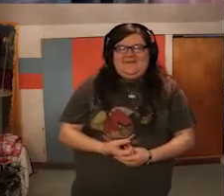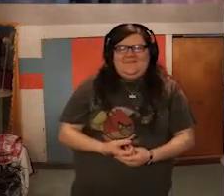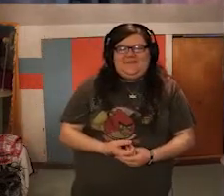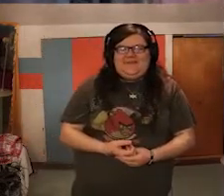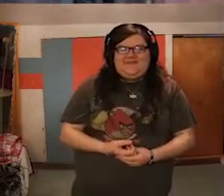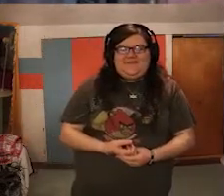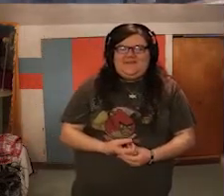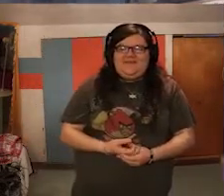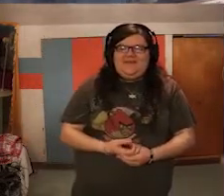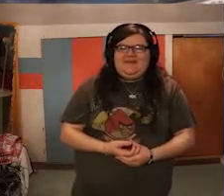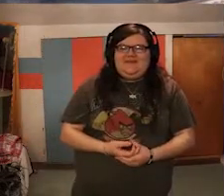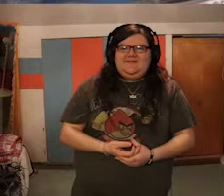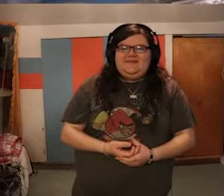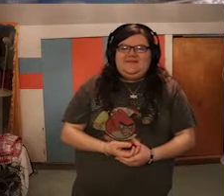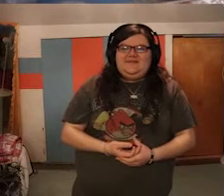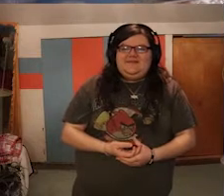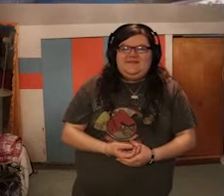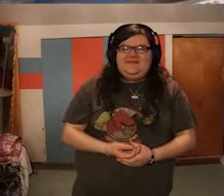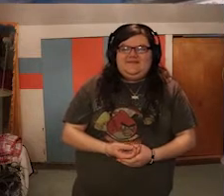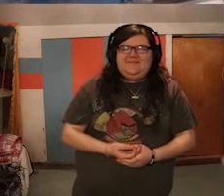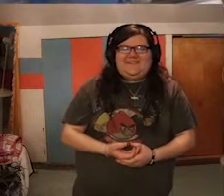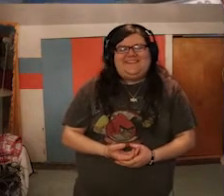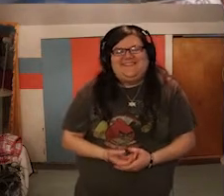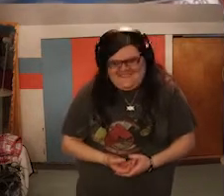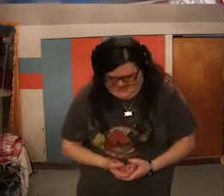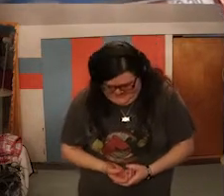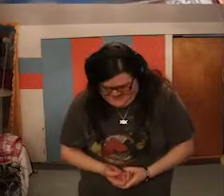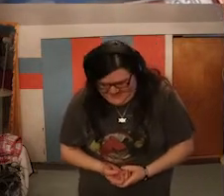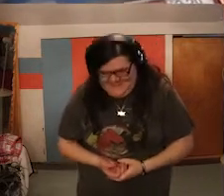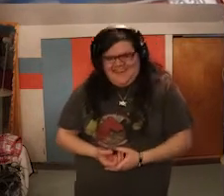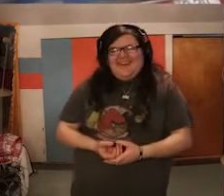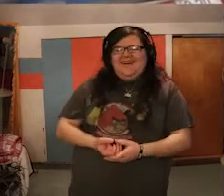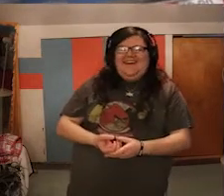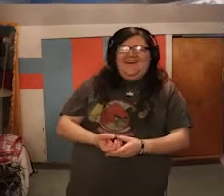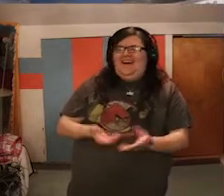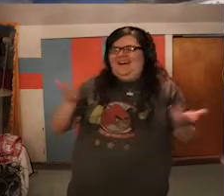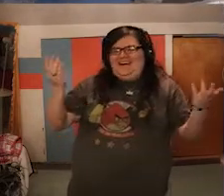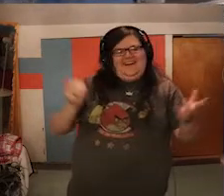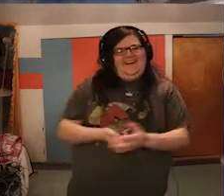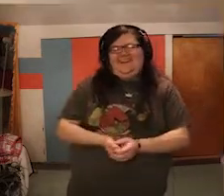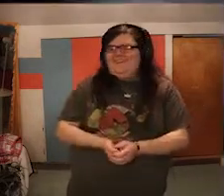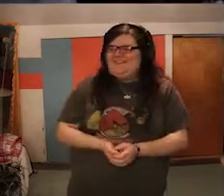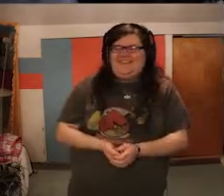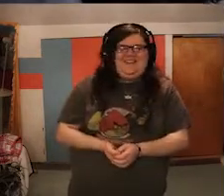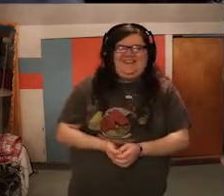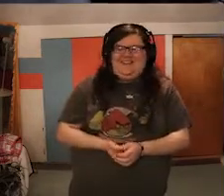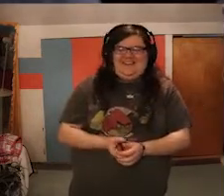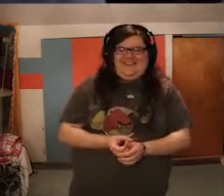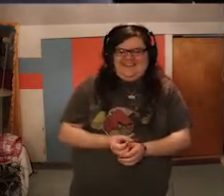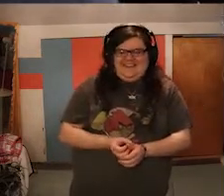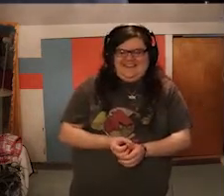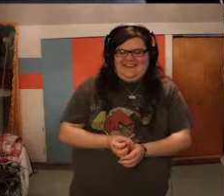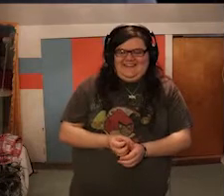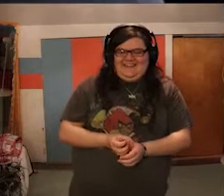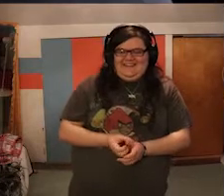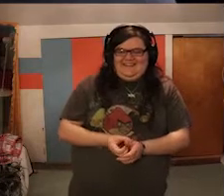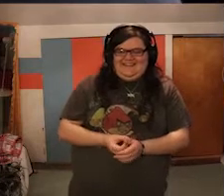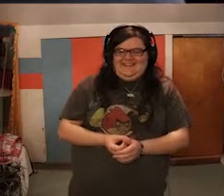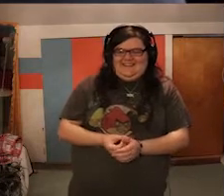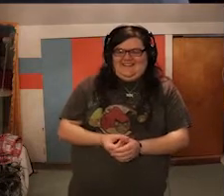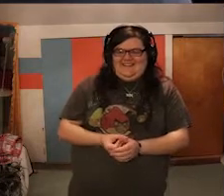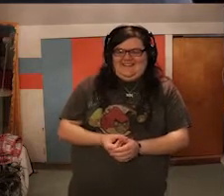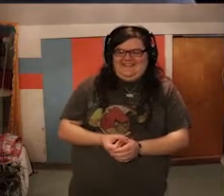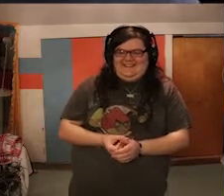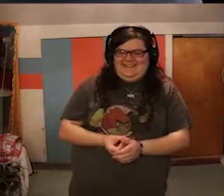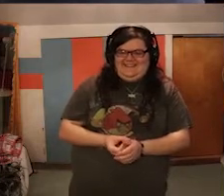polish remover as well. Is that it? I mean, this is it. Yeah, I'm sure that's fine. Okay, sure. So,